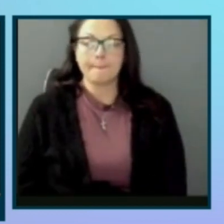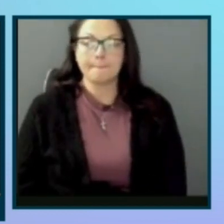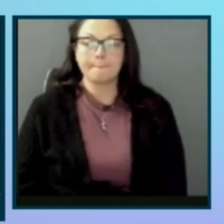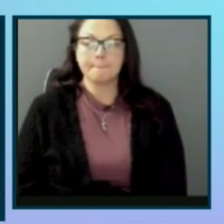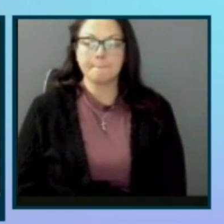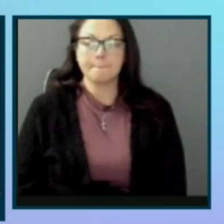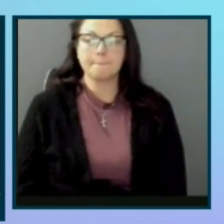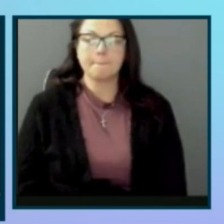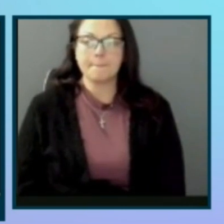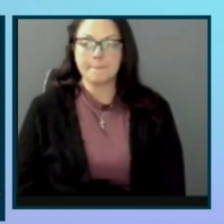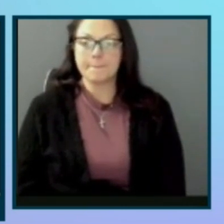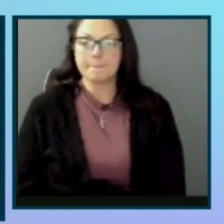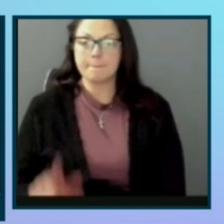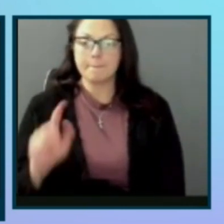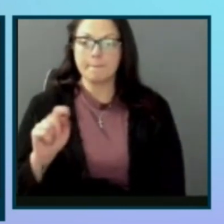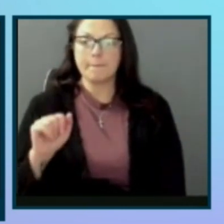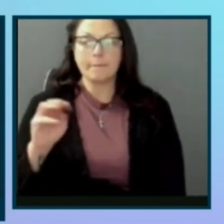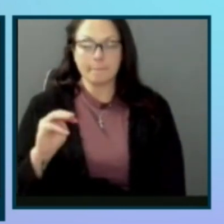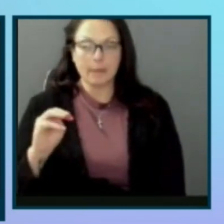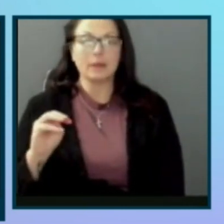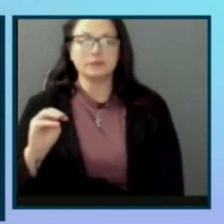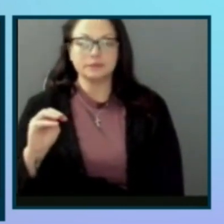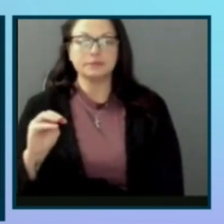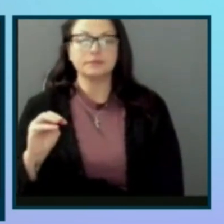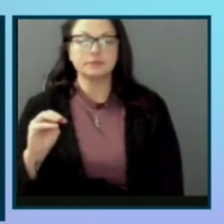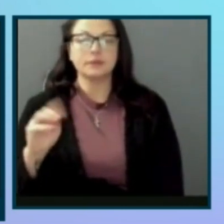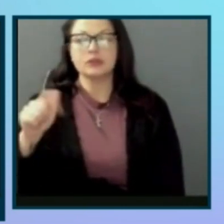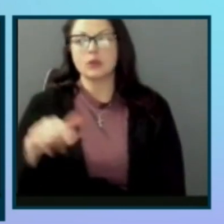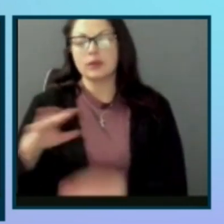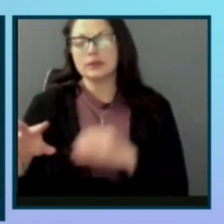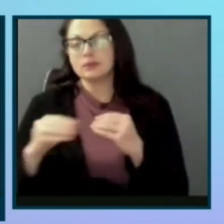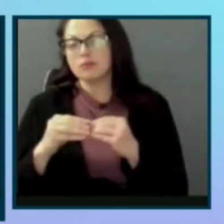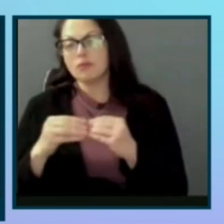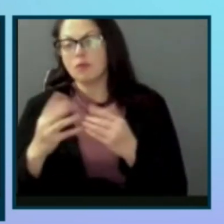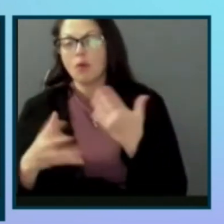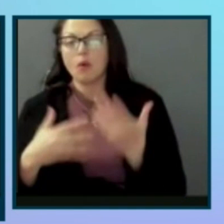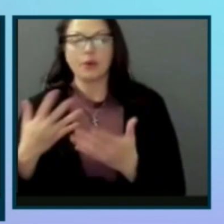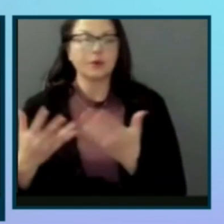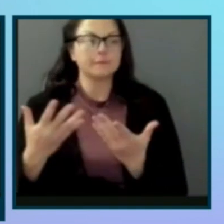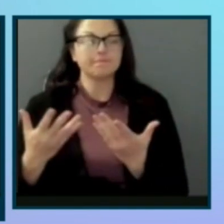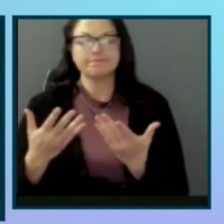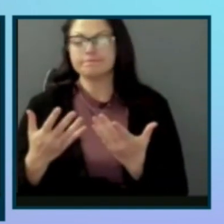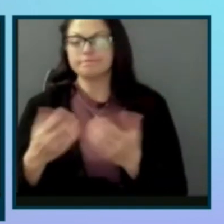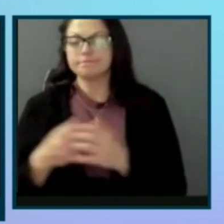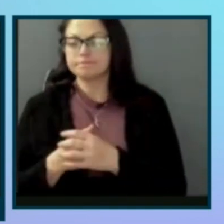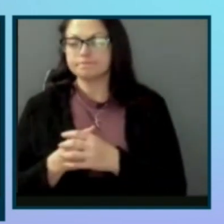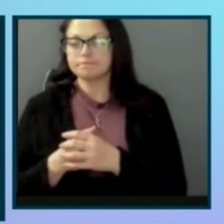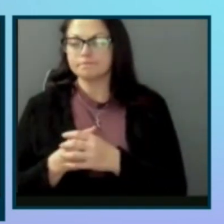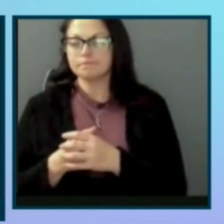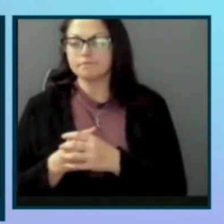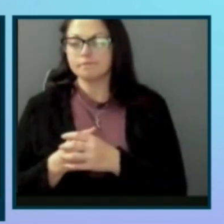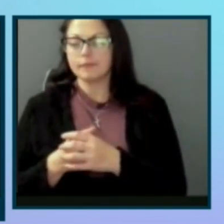Something I'll mention too, right, is, in this particular, this is more of a long-term, more strategic viewpoint of this, right? At this